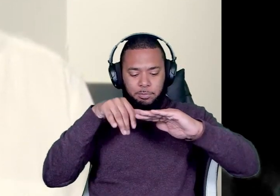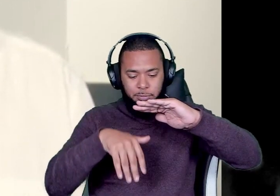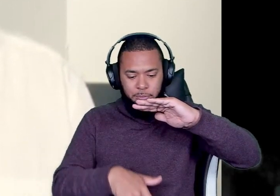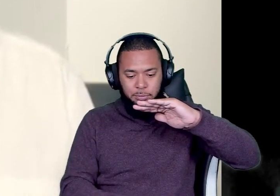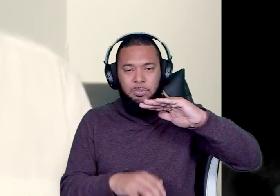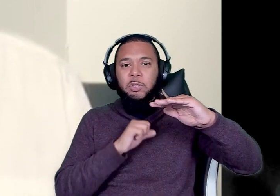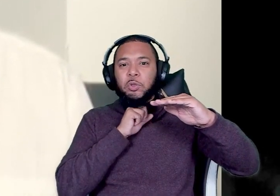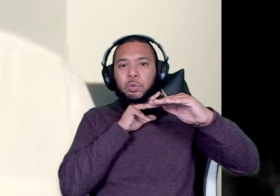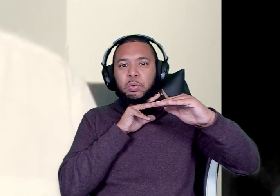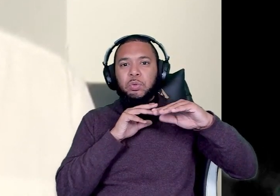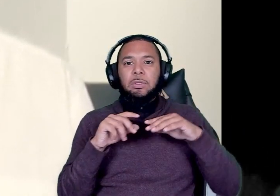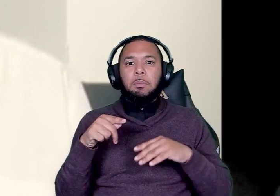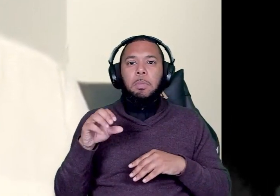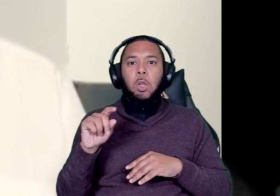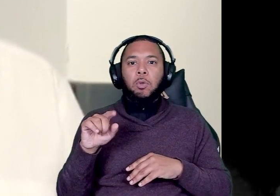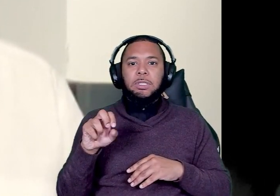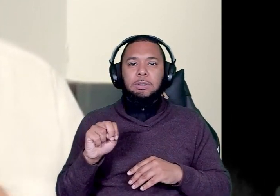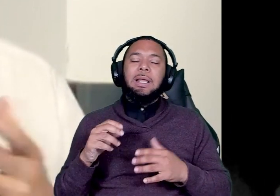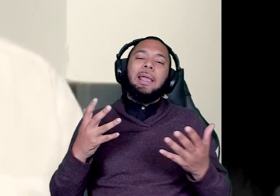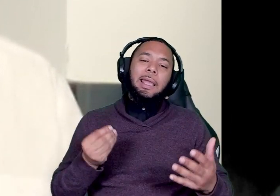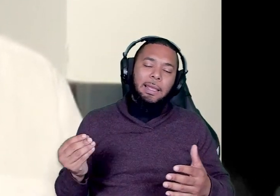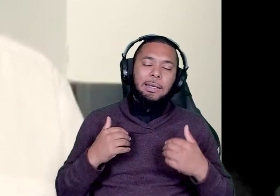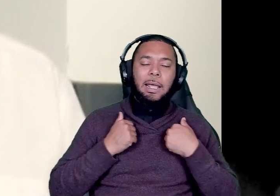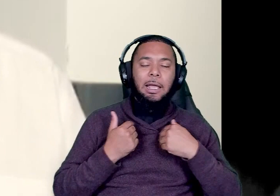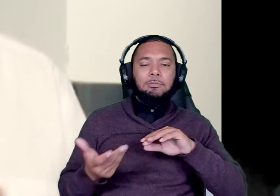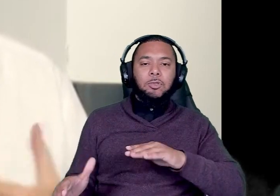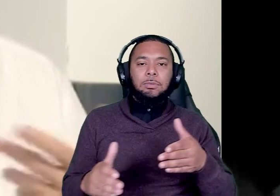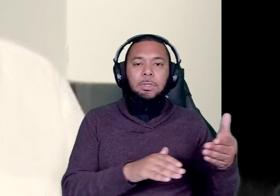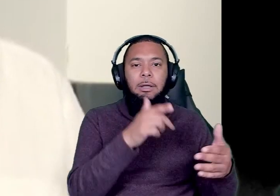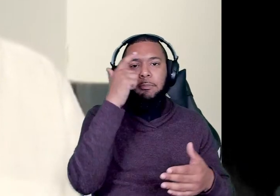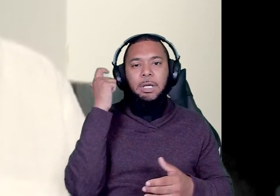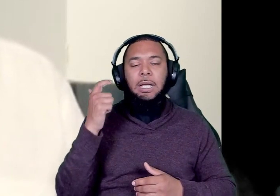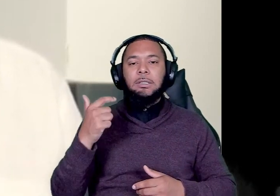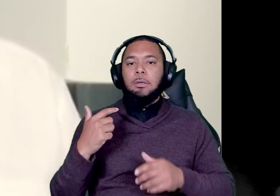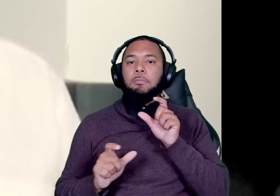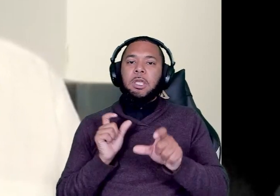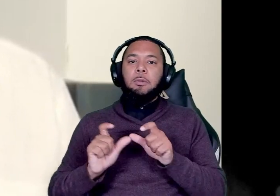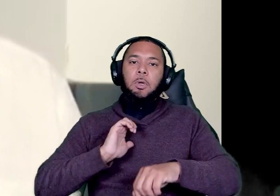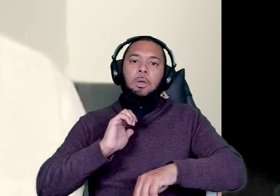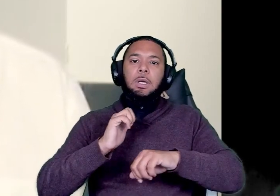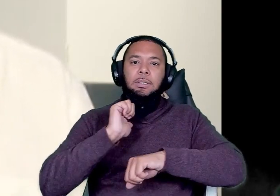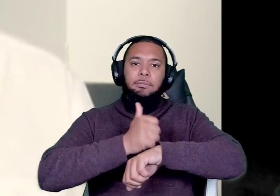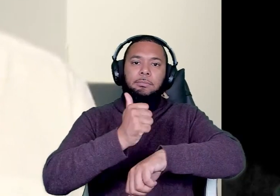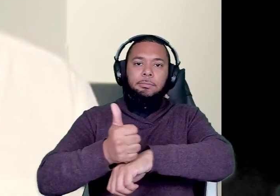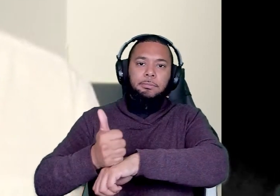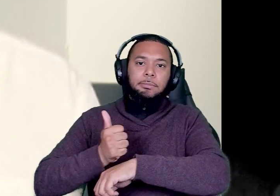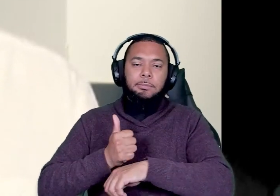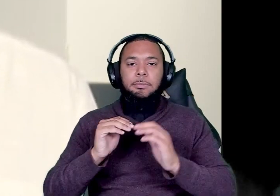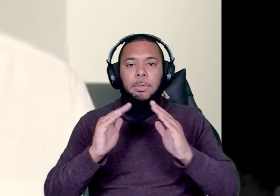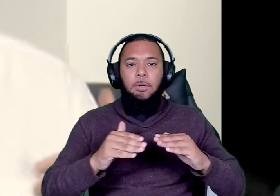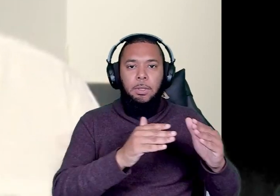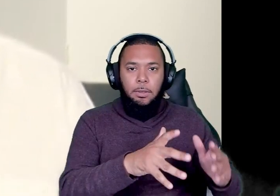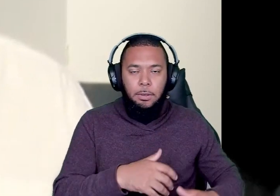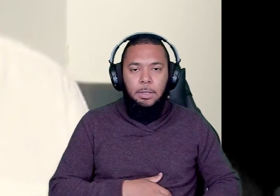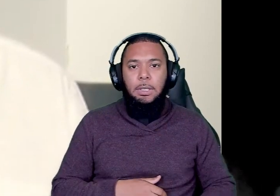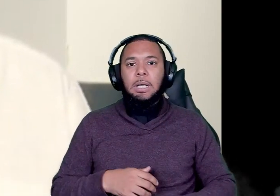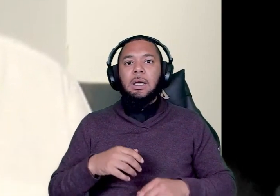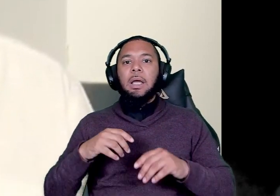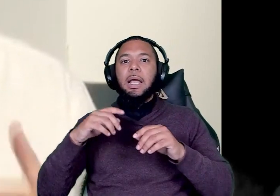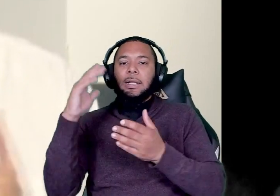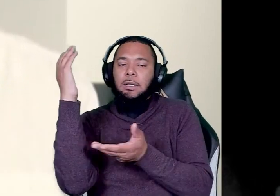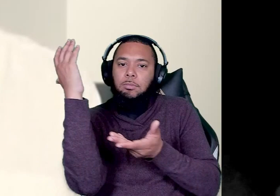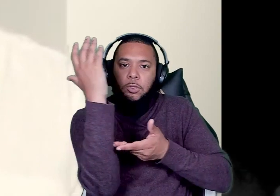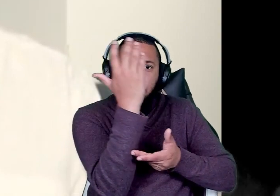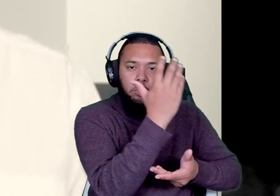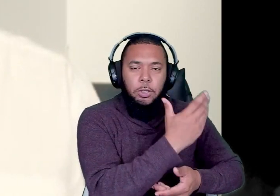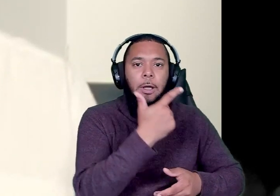detail. And then loss of species, again, because of human building and the actual conversion of temperate deciduous forest into housing